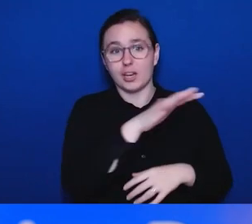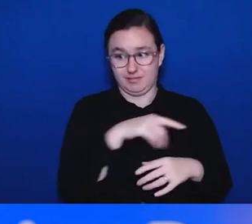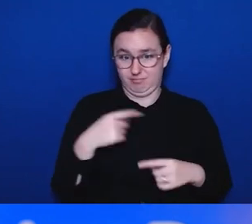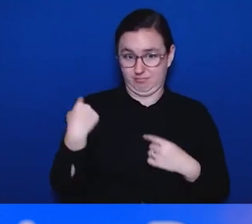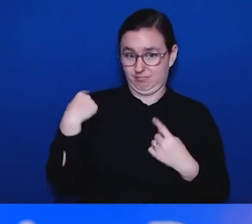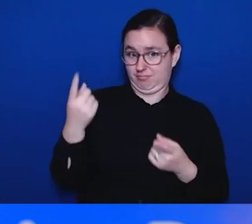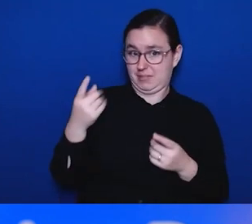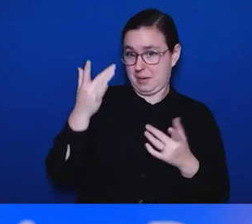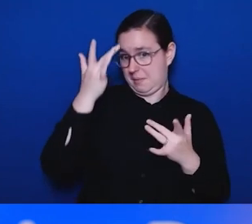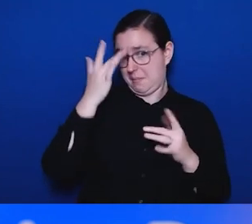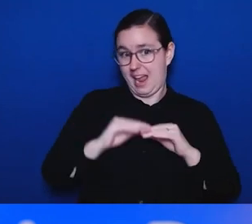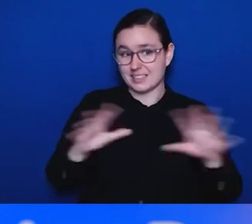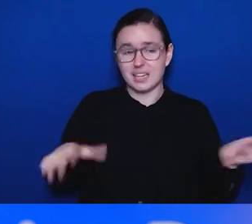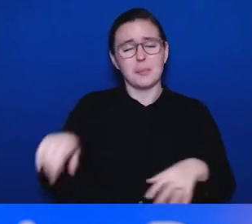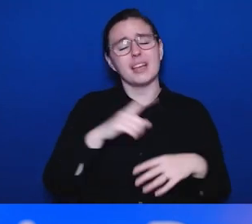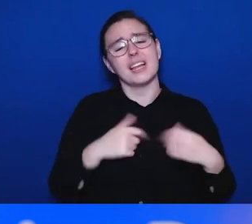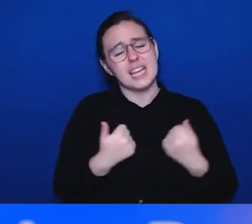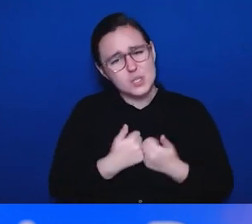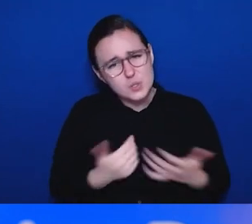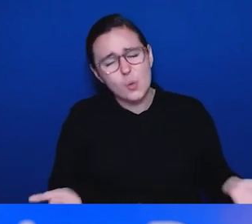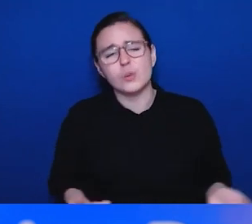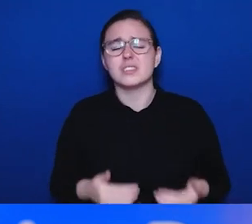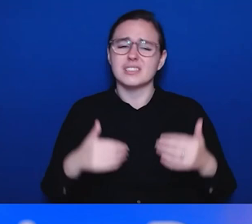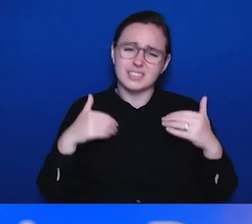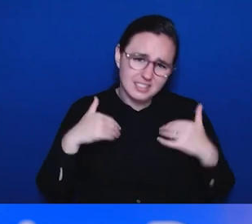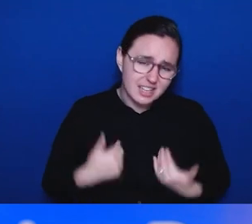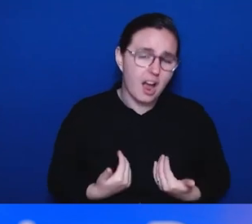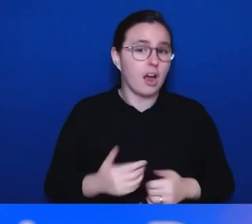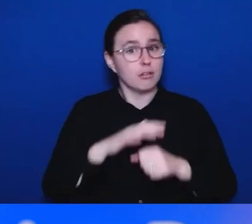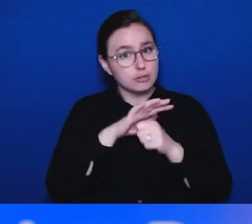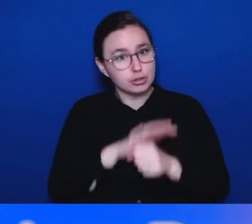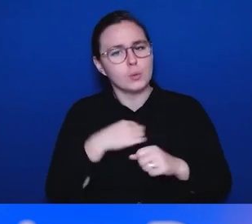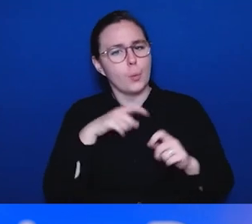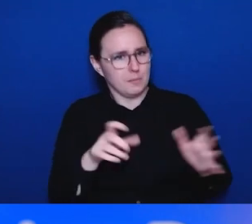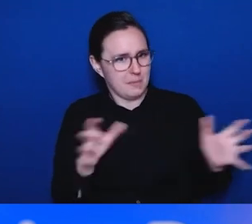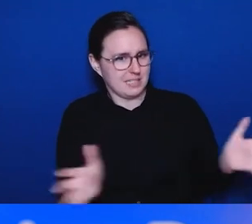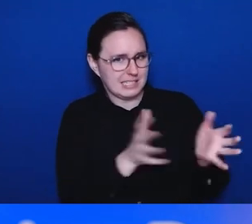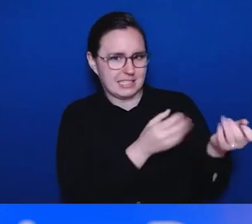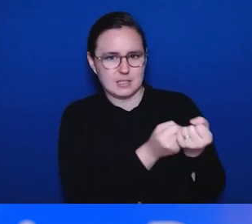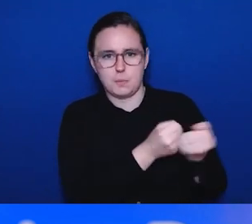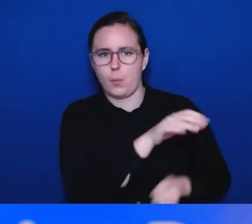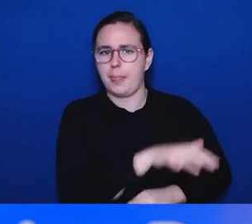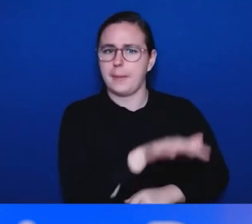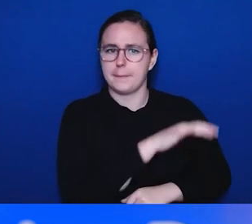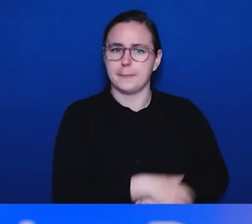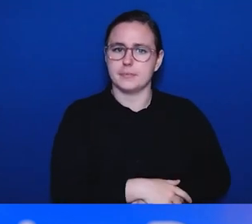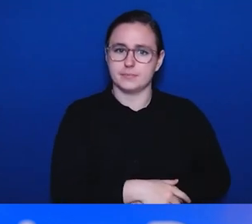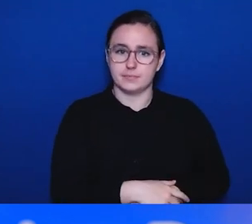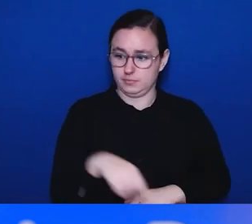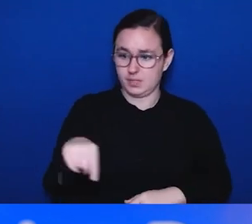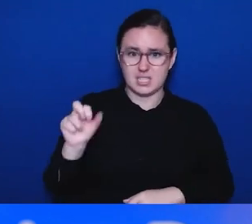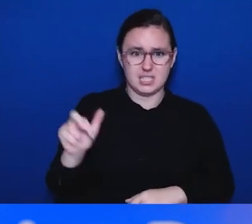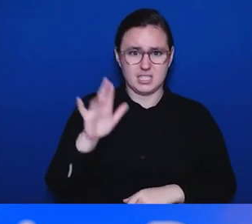healthcare workers who are coming out of the pandemic and they're tired and they're stressed, making sure they have the support they need, but also for tomorrow, for